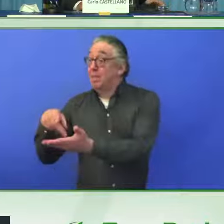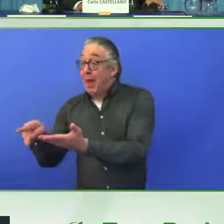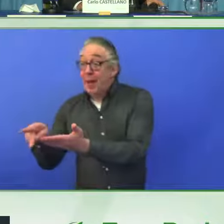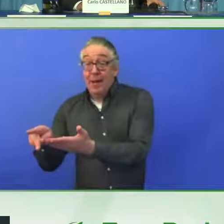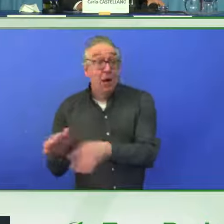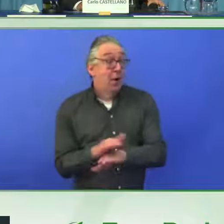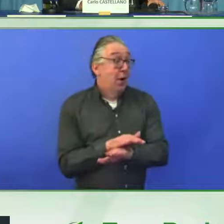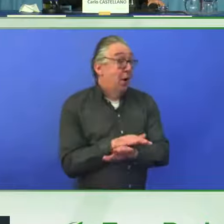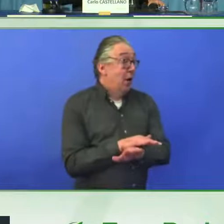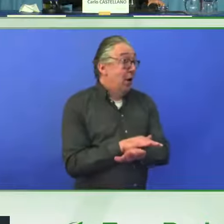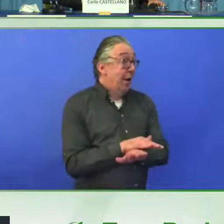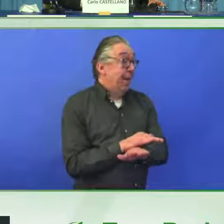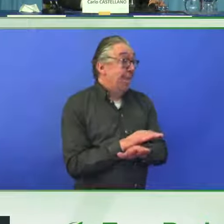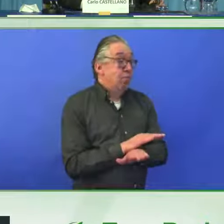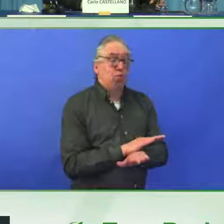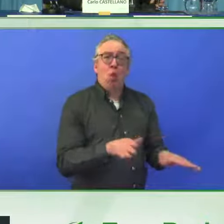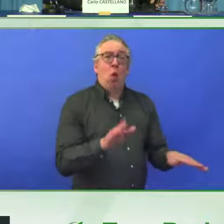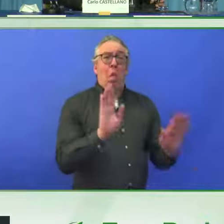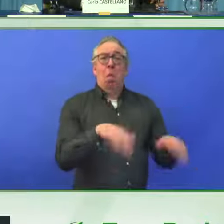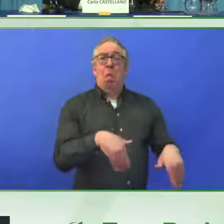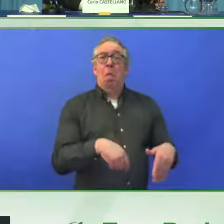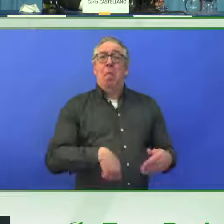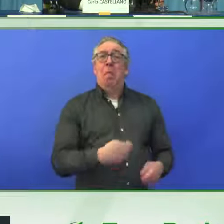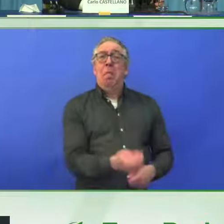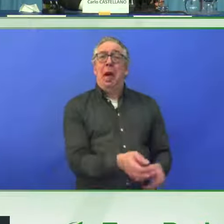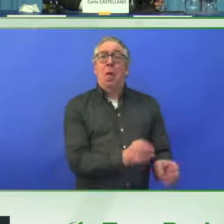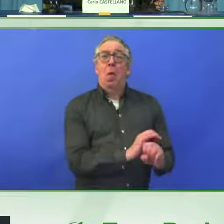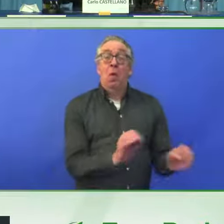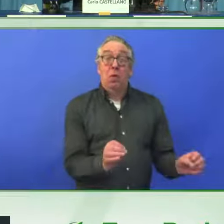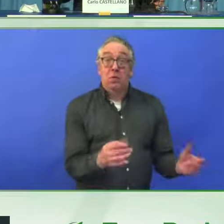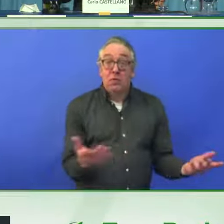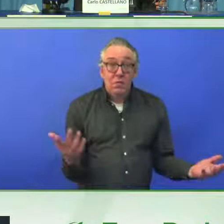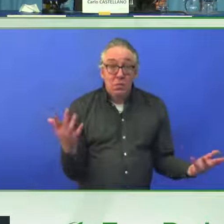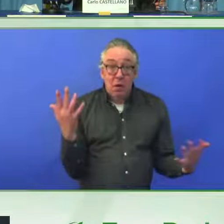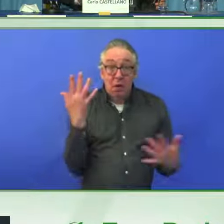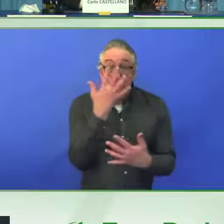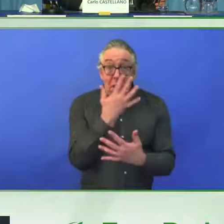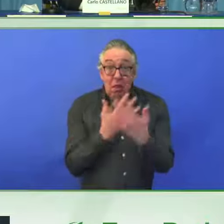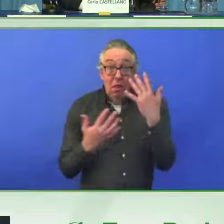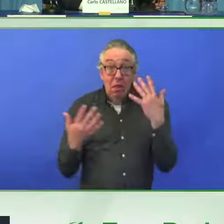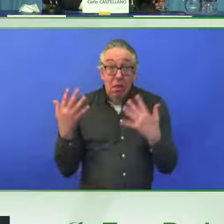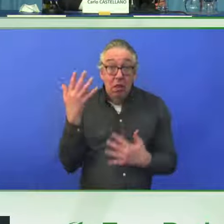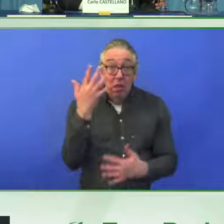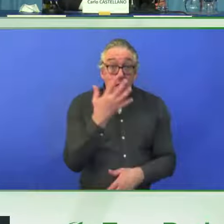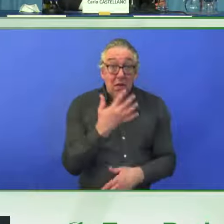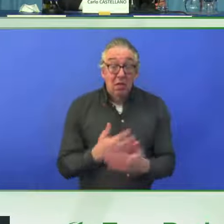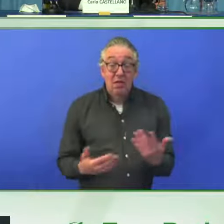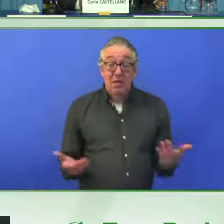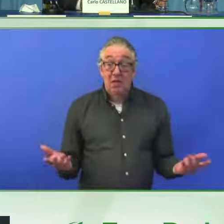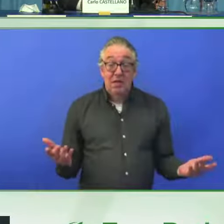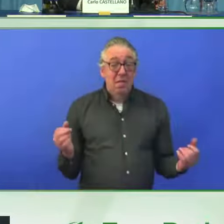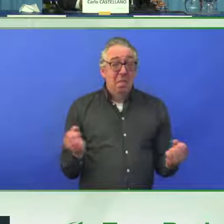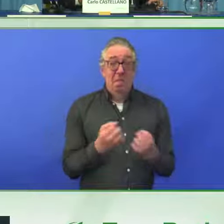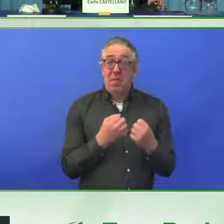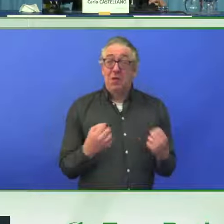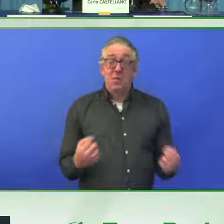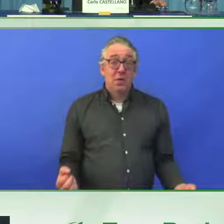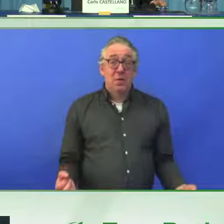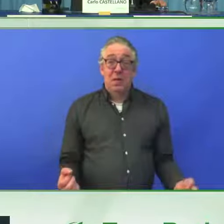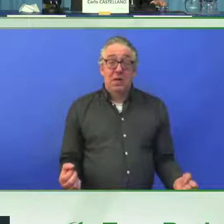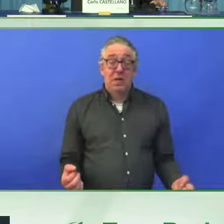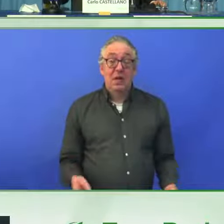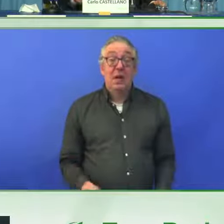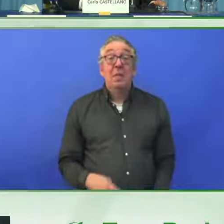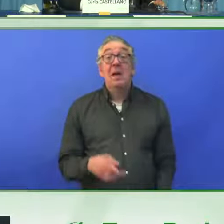okay? And on top of that, our problem is, imagine that there is some incidents.